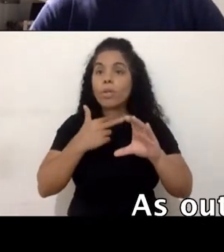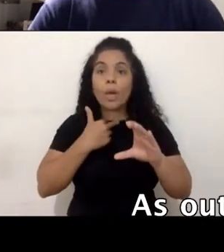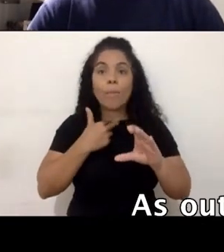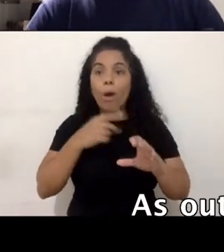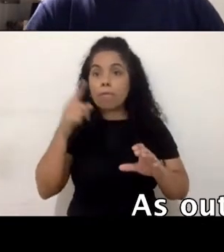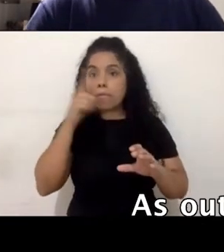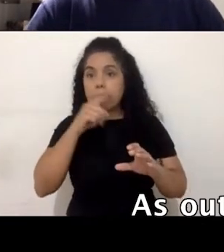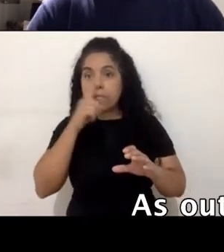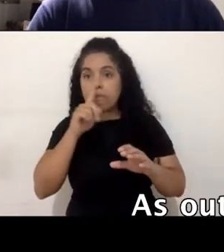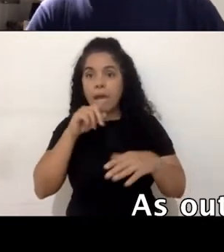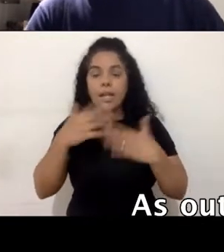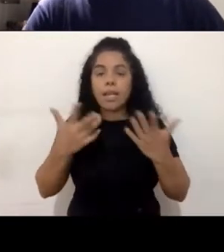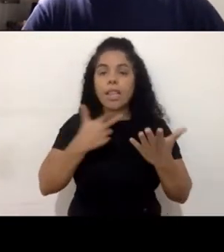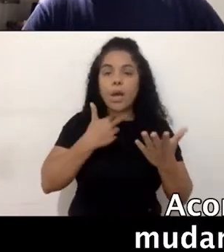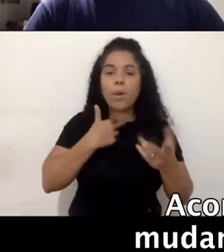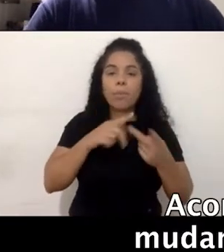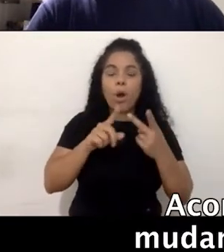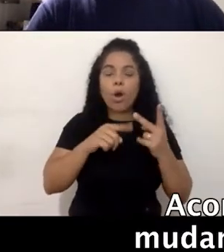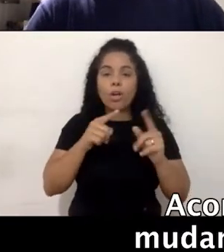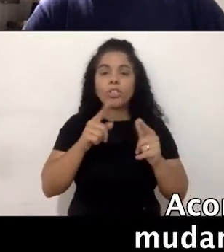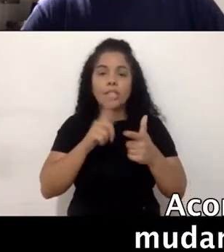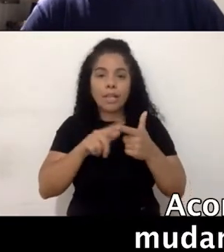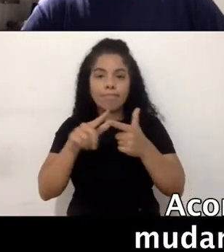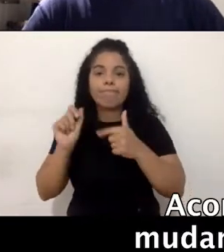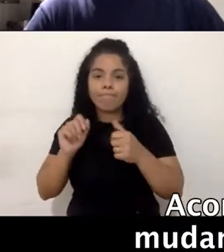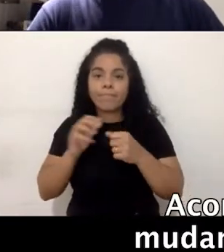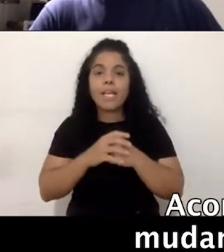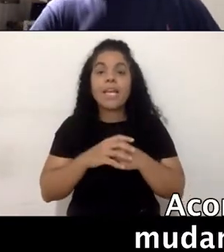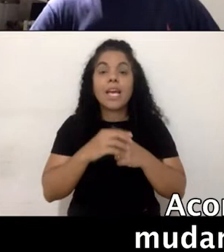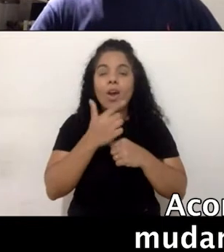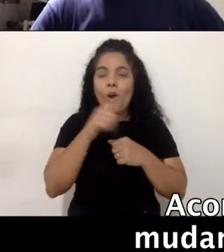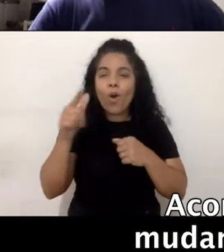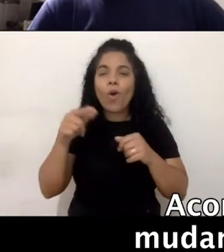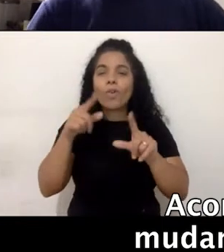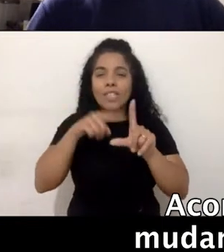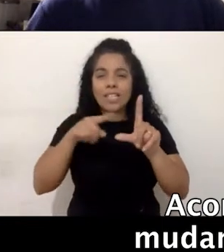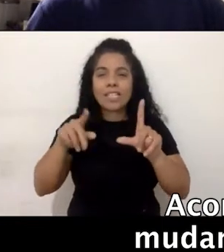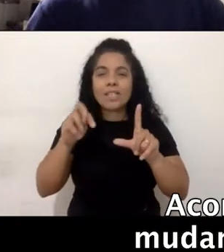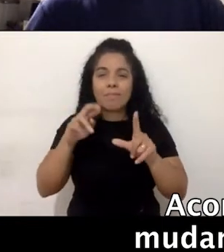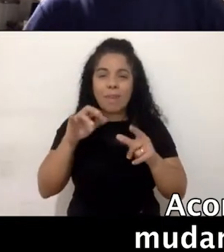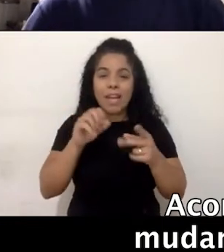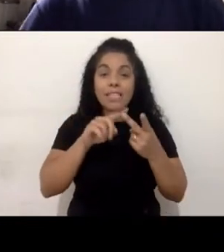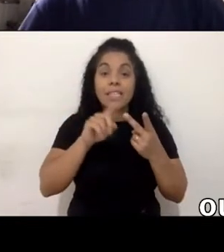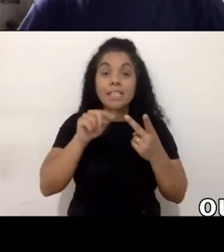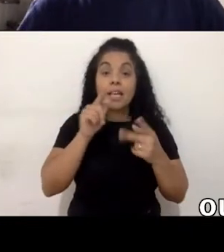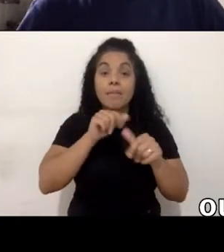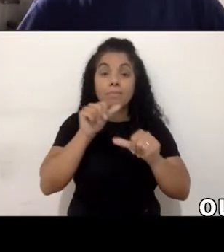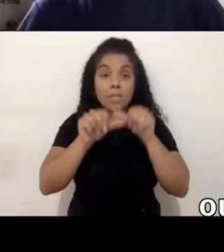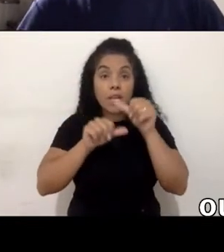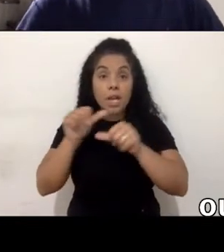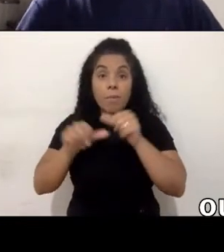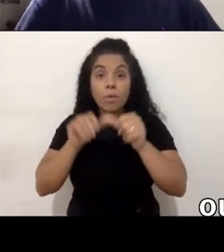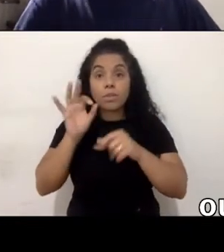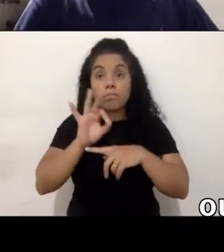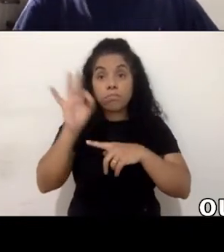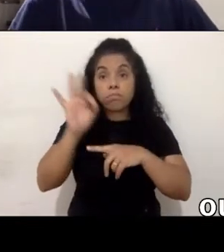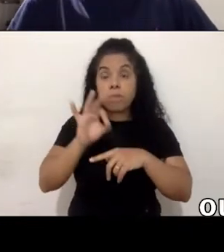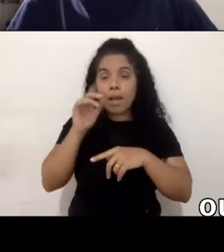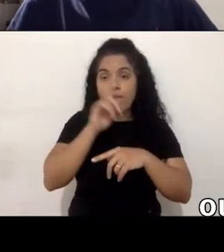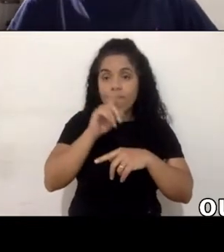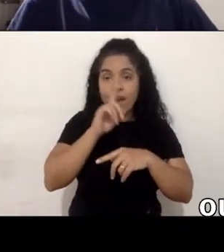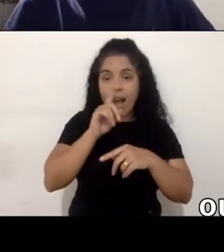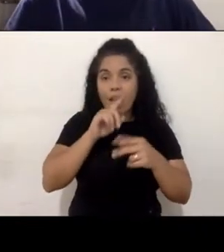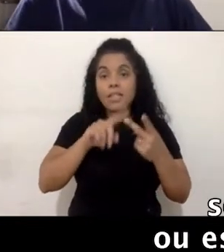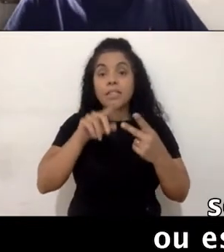are the change fail rate. We need to keep track of how often when we make a change, does it either cause downtime, or even we should measure